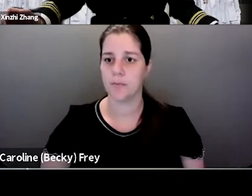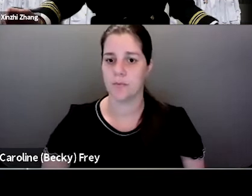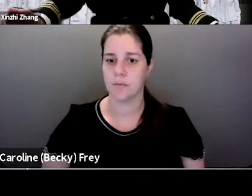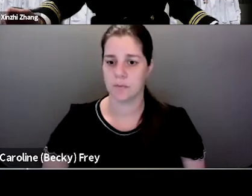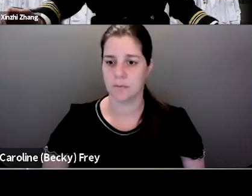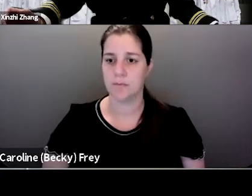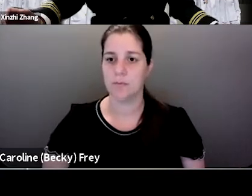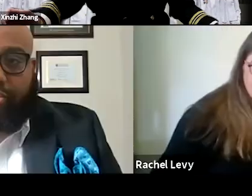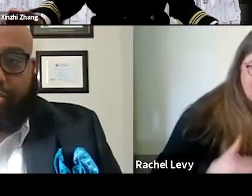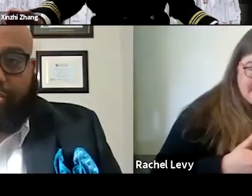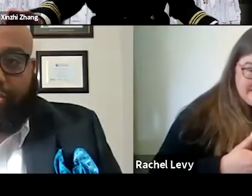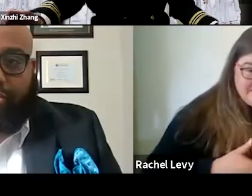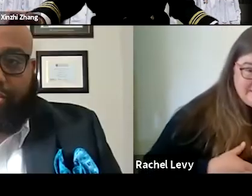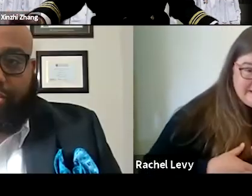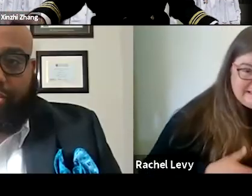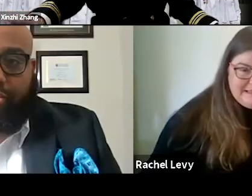Next, please.